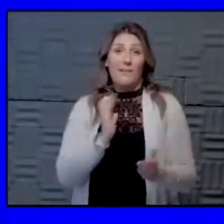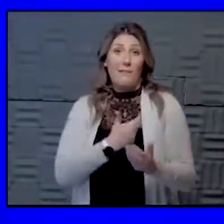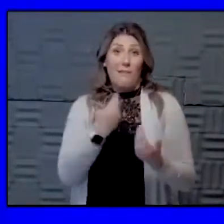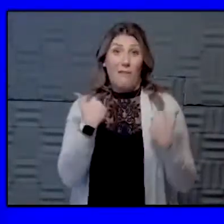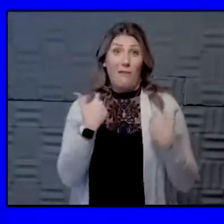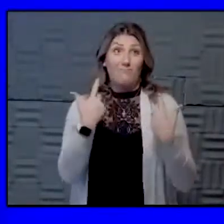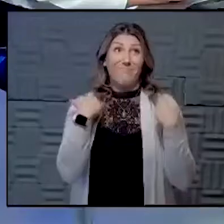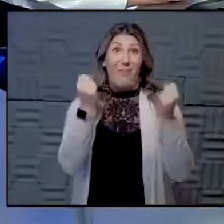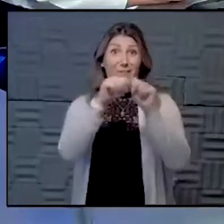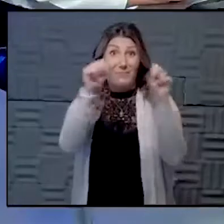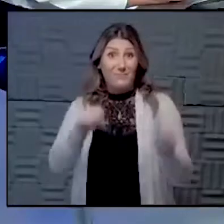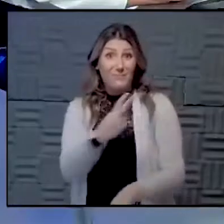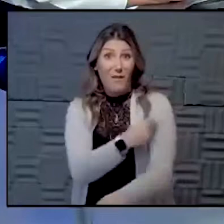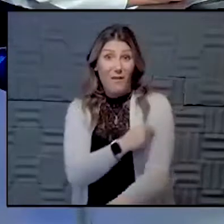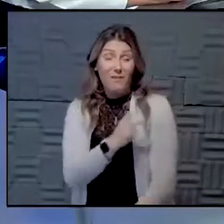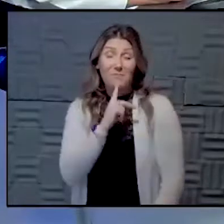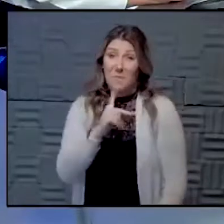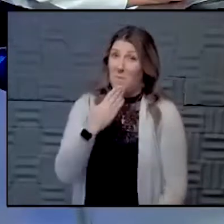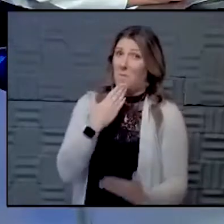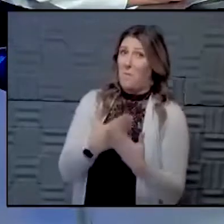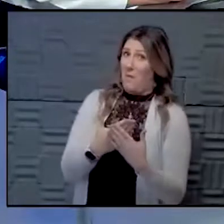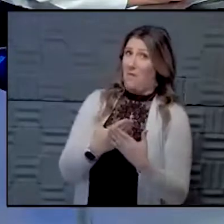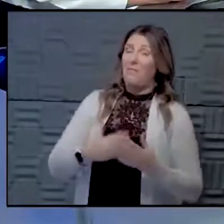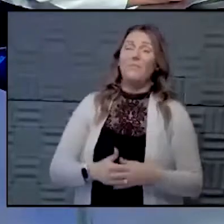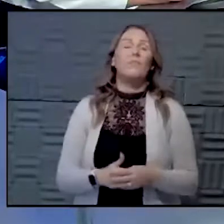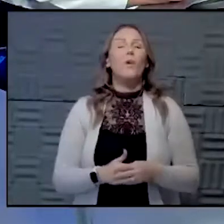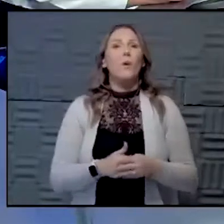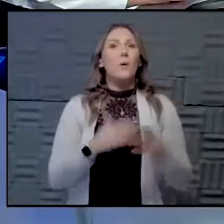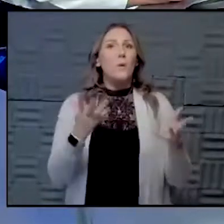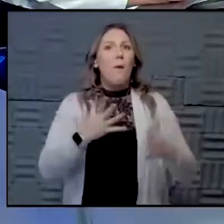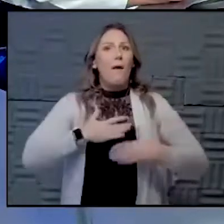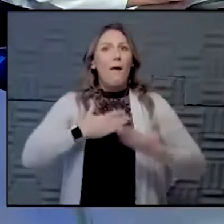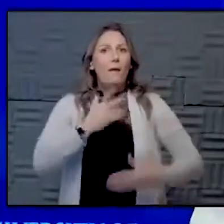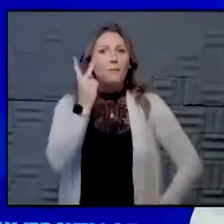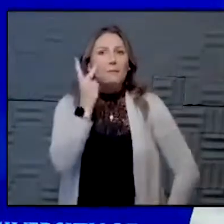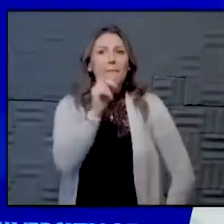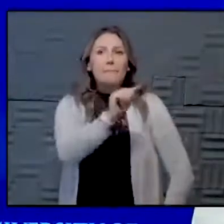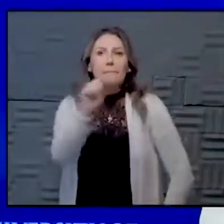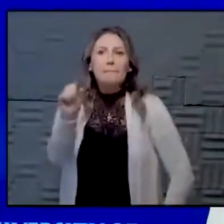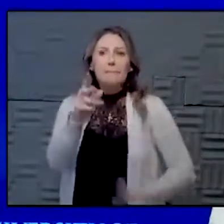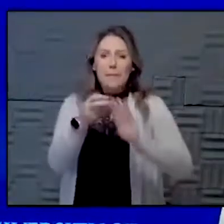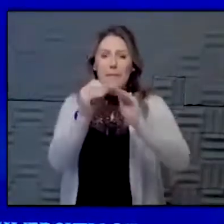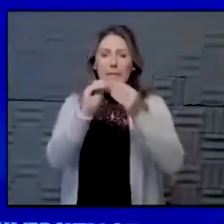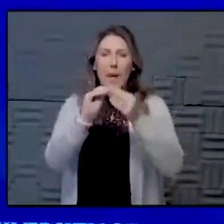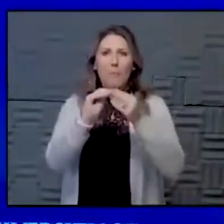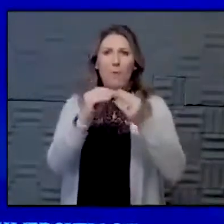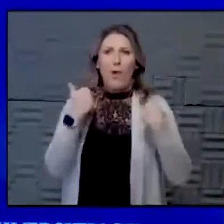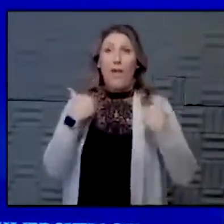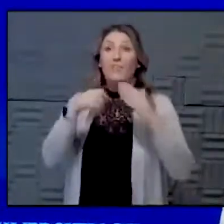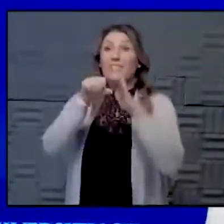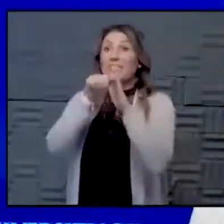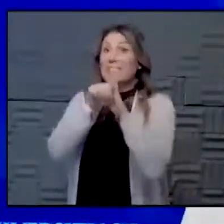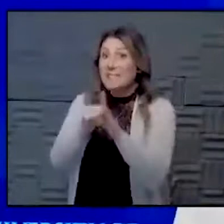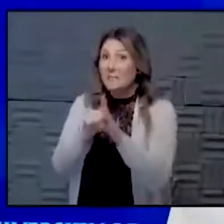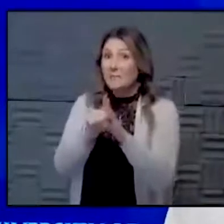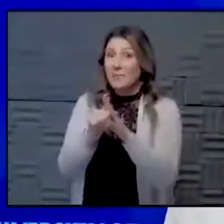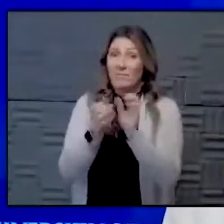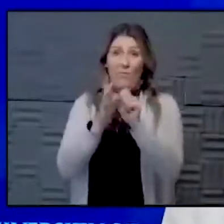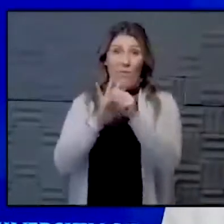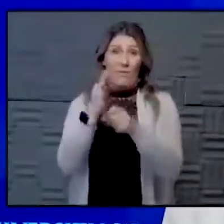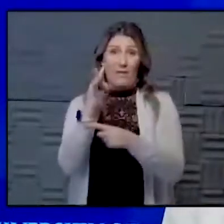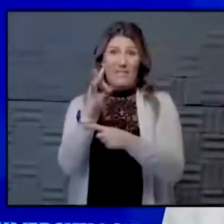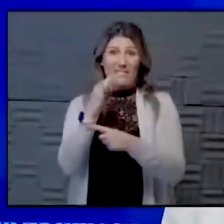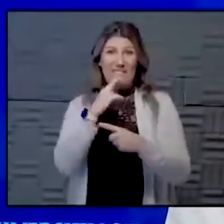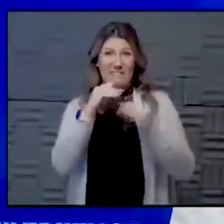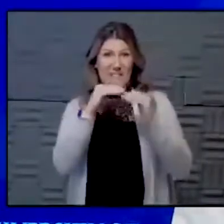doing pretty well. And I think the one thing I'm really happy to see is when you look at the number of patients who are admitted who are symptomatic with COVID-19, exactly right. That's even lower than